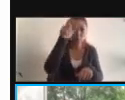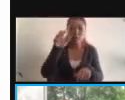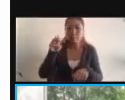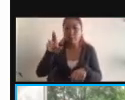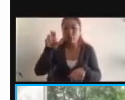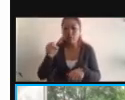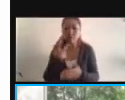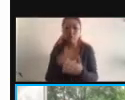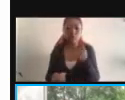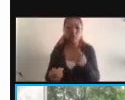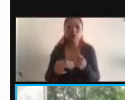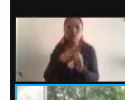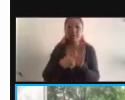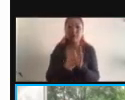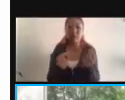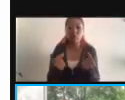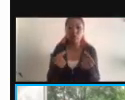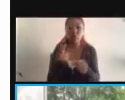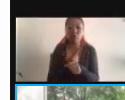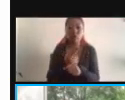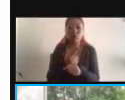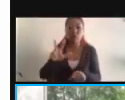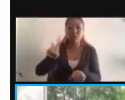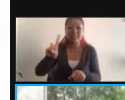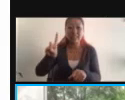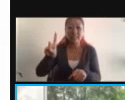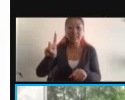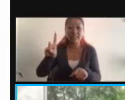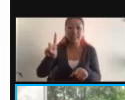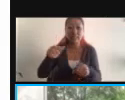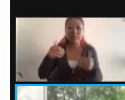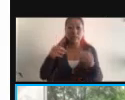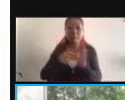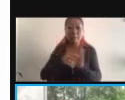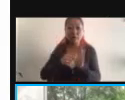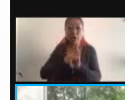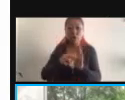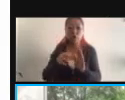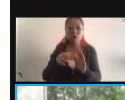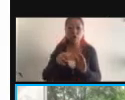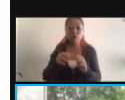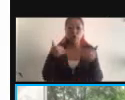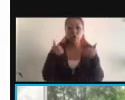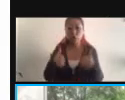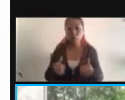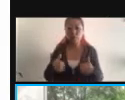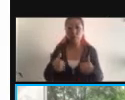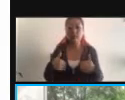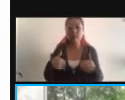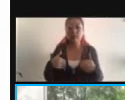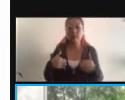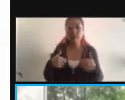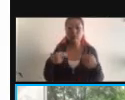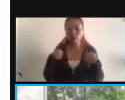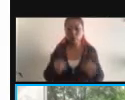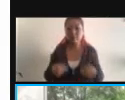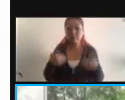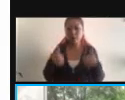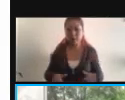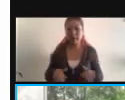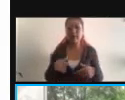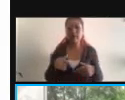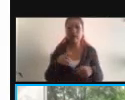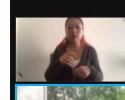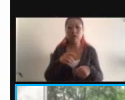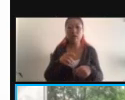was using 3D models of the human body very early in the process of design so that we can confirm